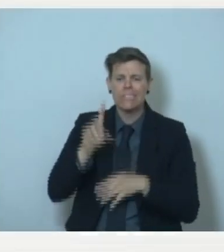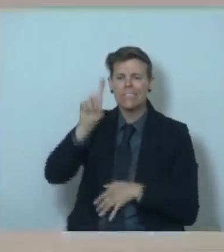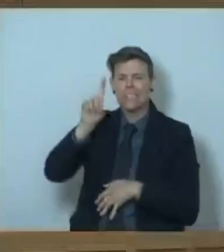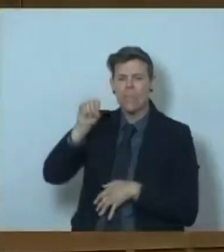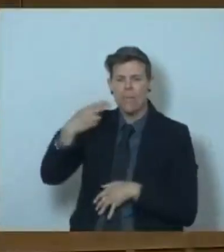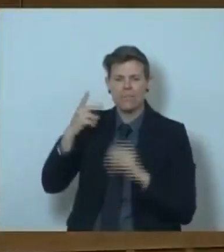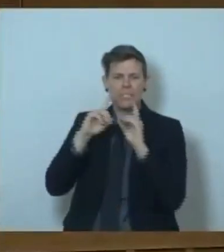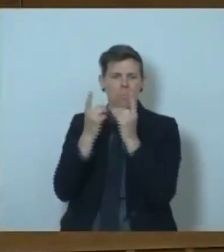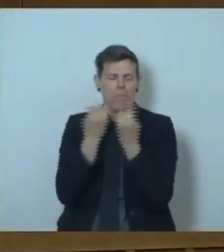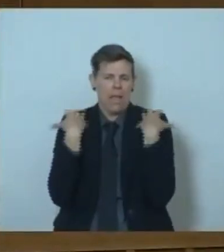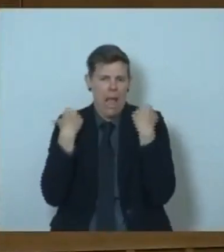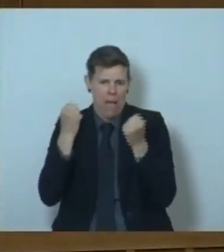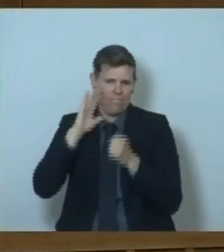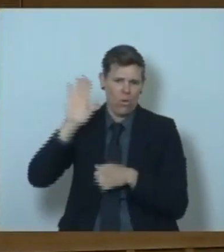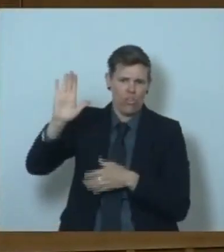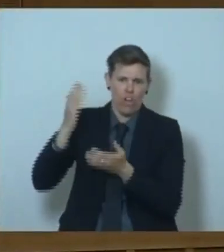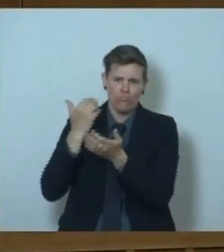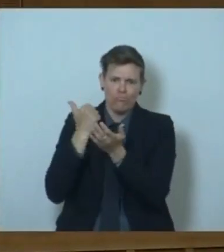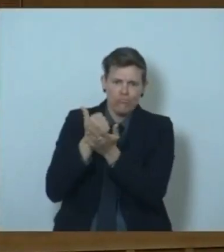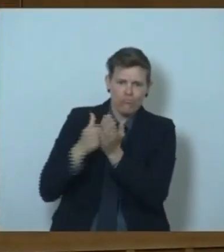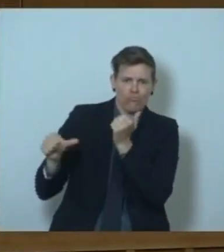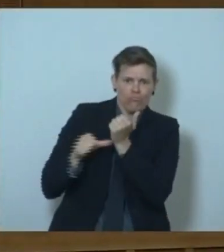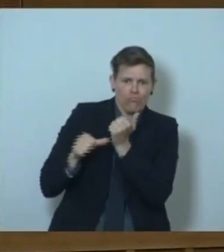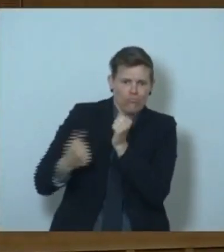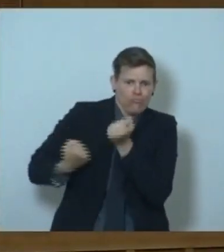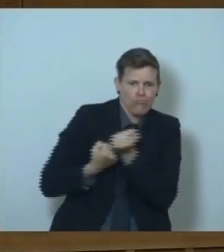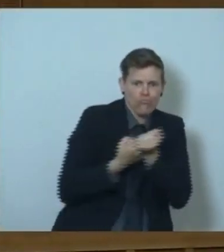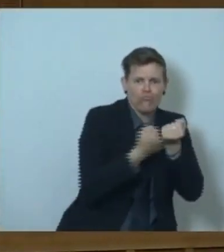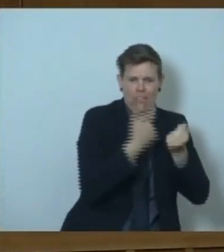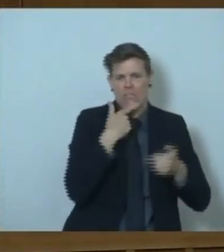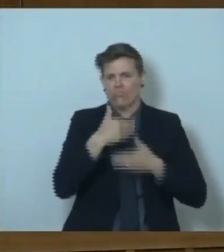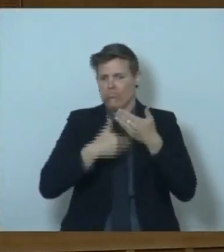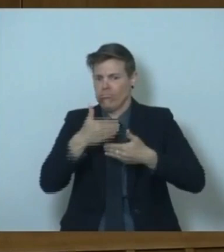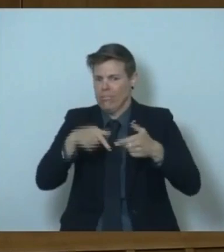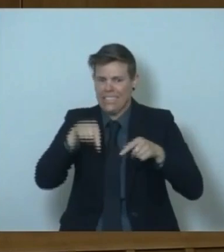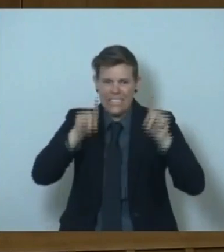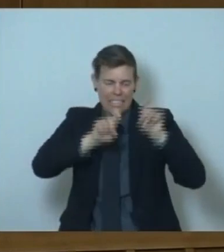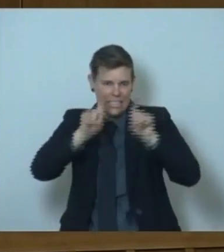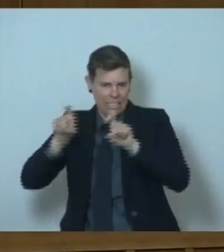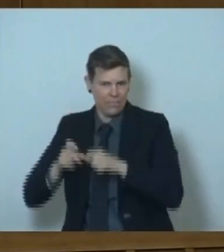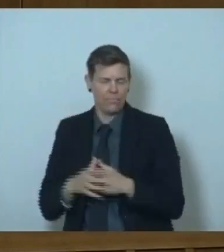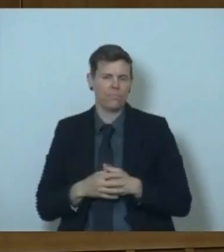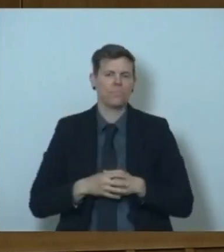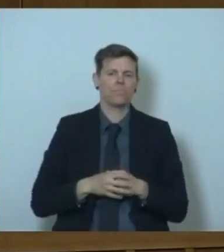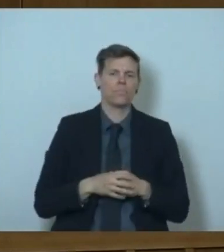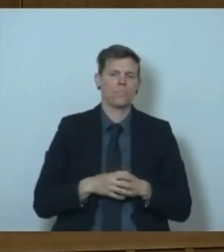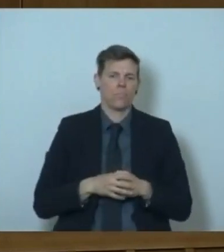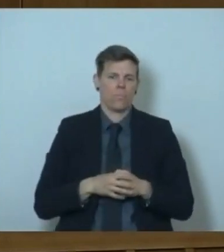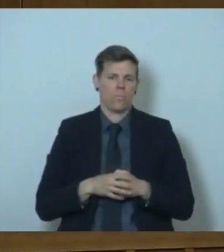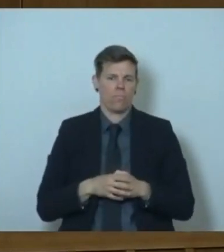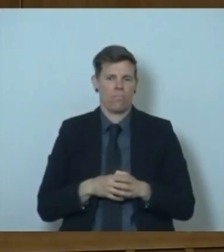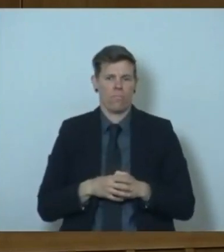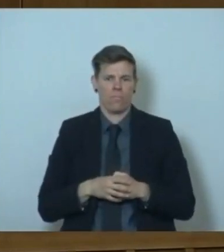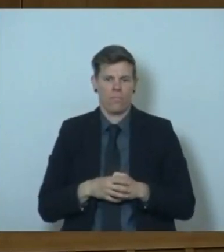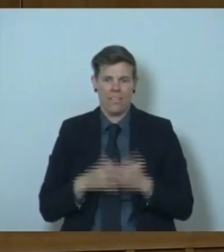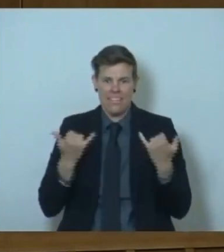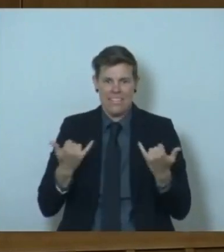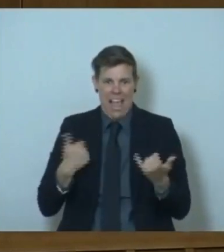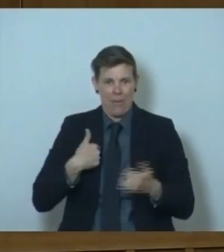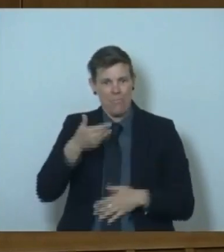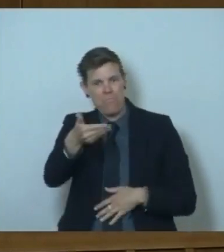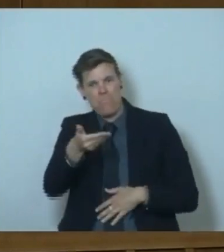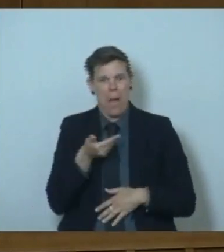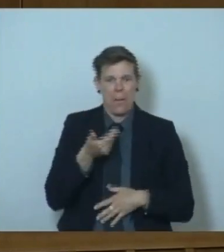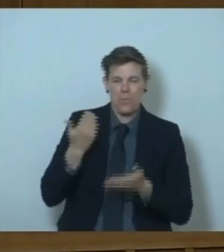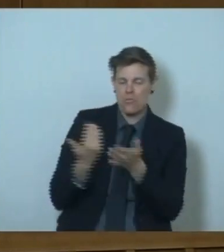In addition to our work with testing, we are welcoming some new state partners in the lab capacity.